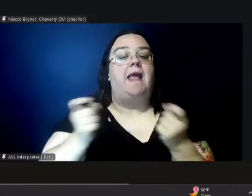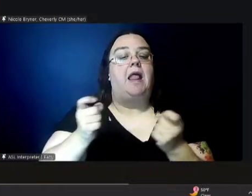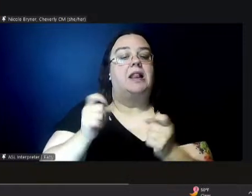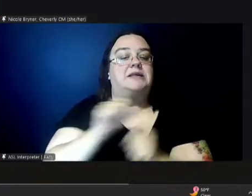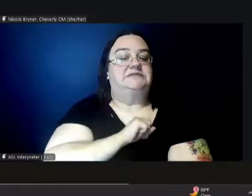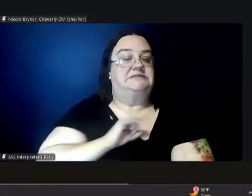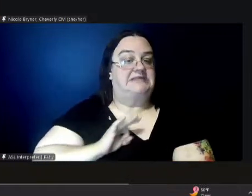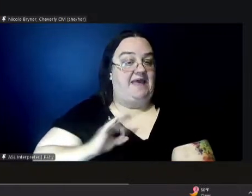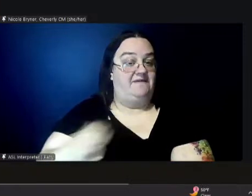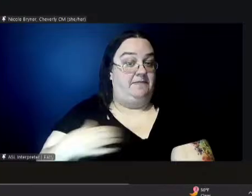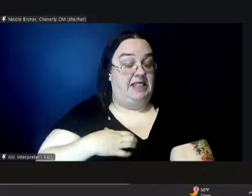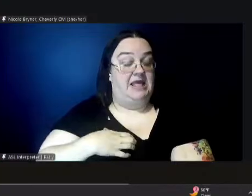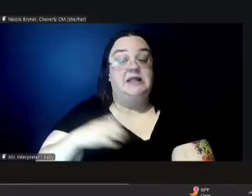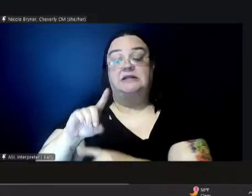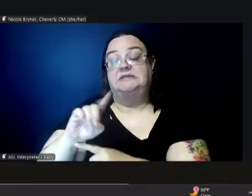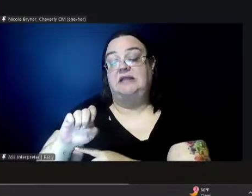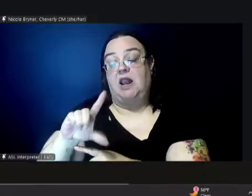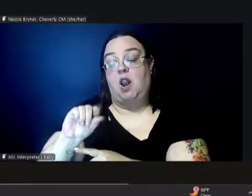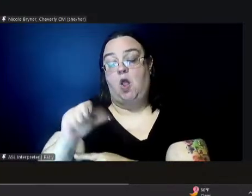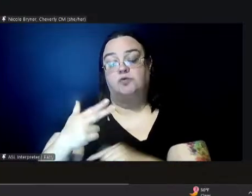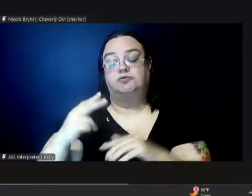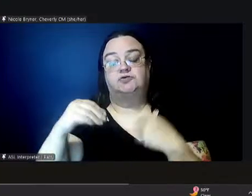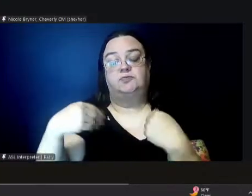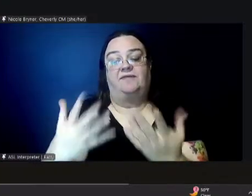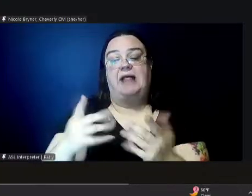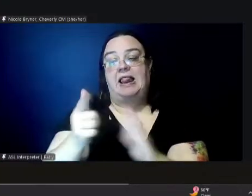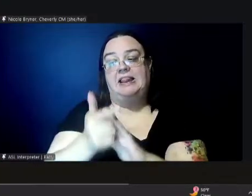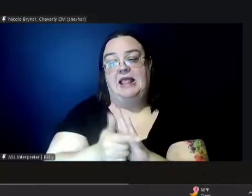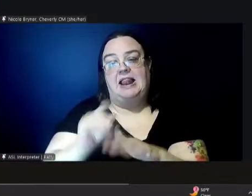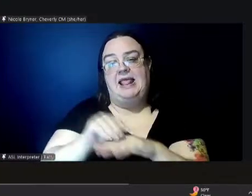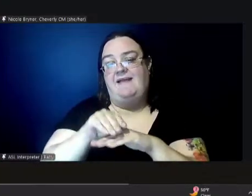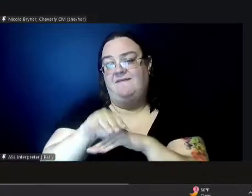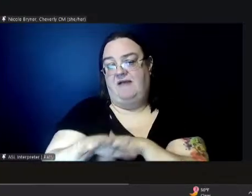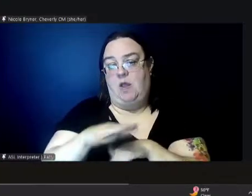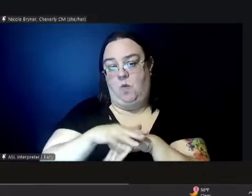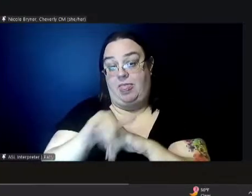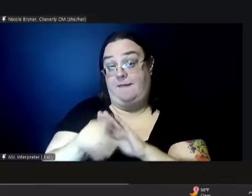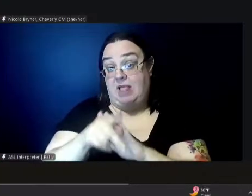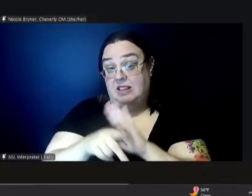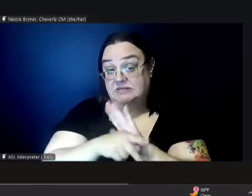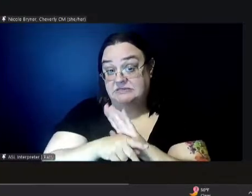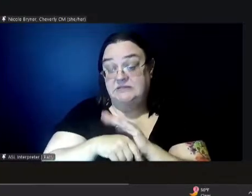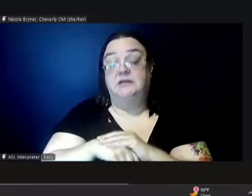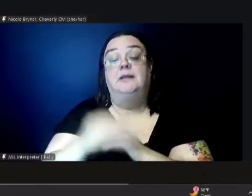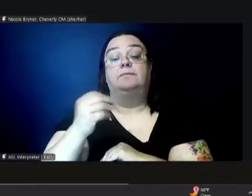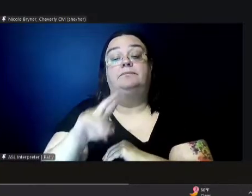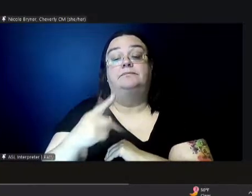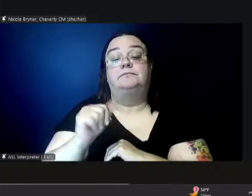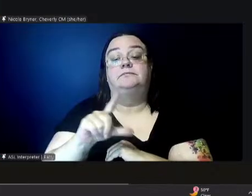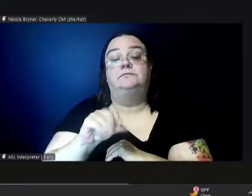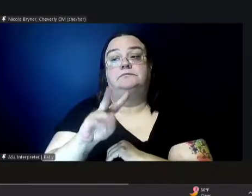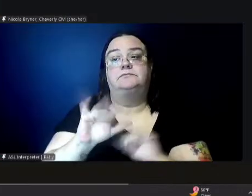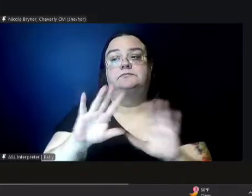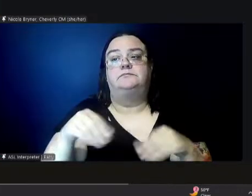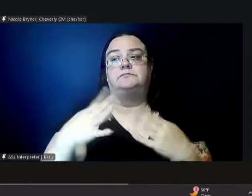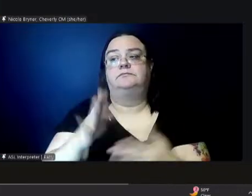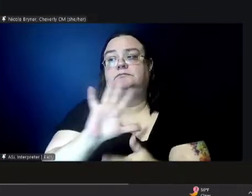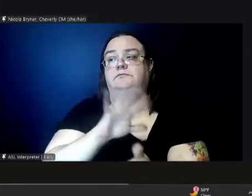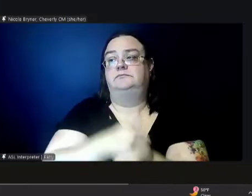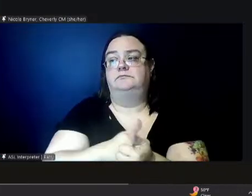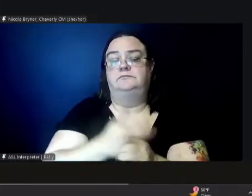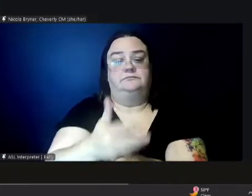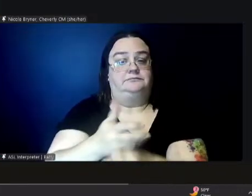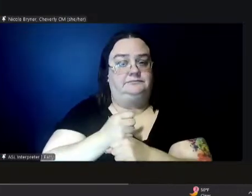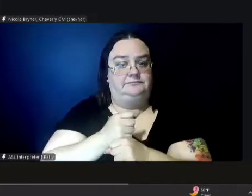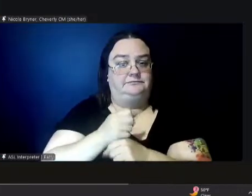Attorney DeLoach provided legal advice on that policy. Mr. Galloway provided an update on obtaining a staff